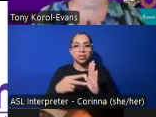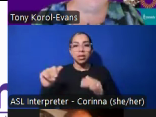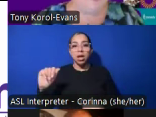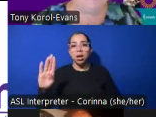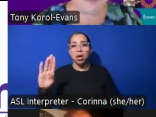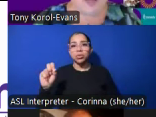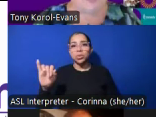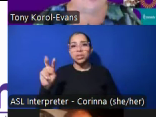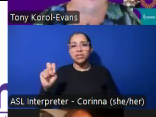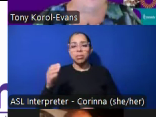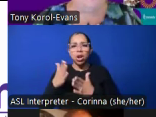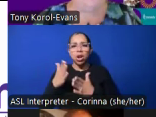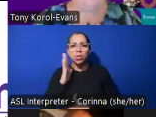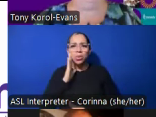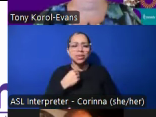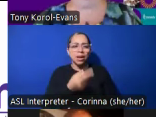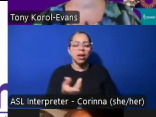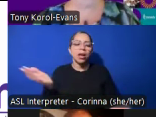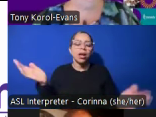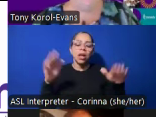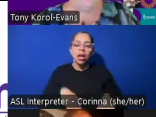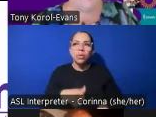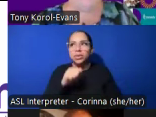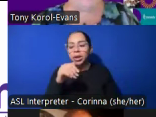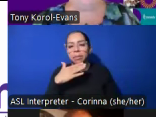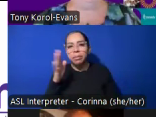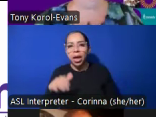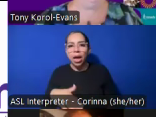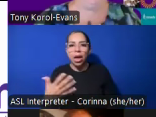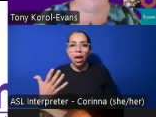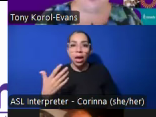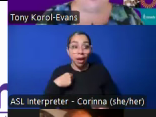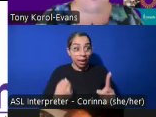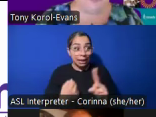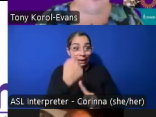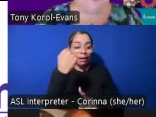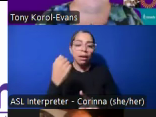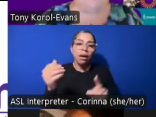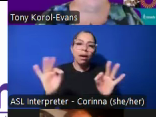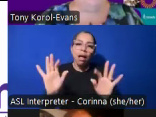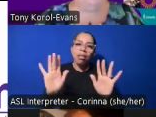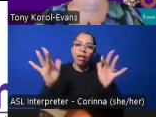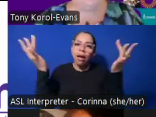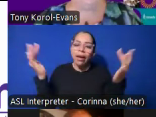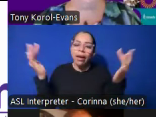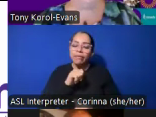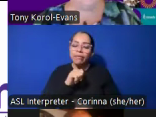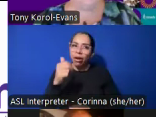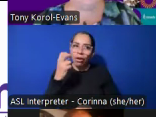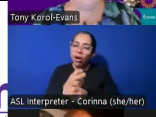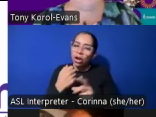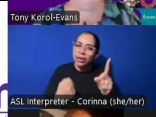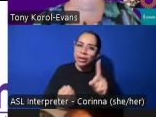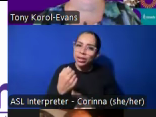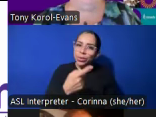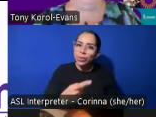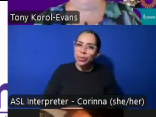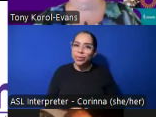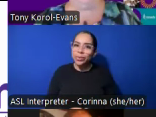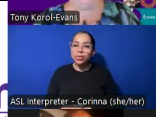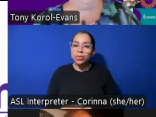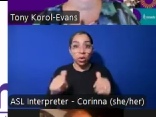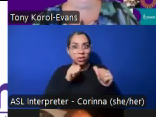it wasn't that bad. It was just a love tap. I didn't really hit you that hard. Or denying that it happened at